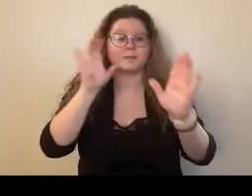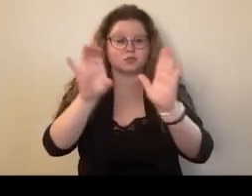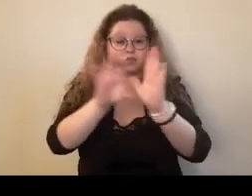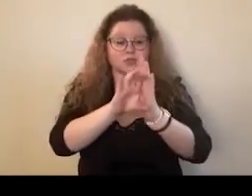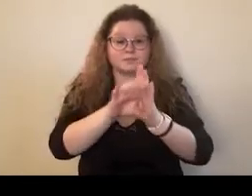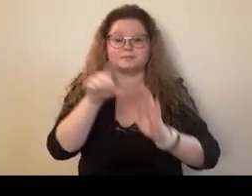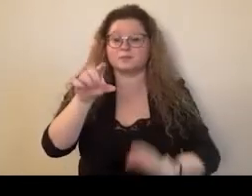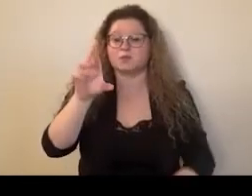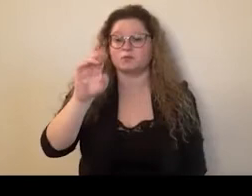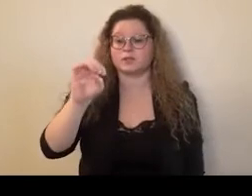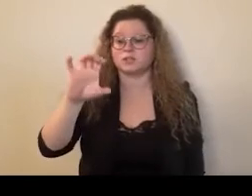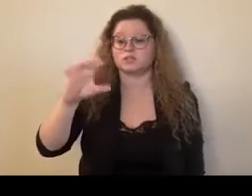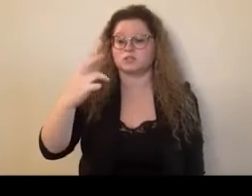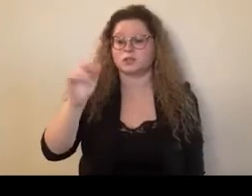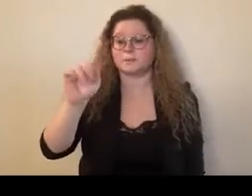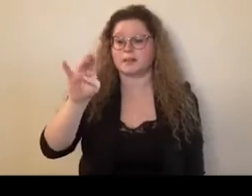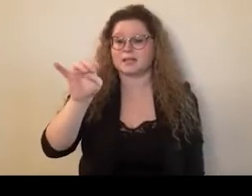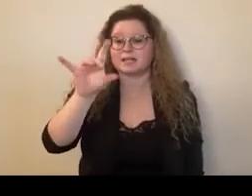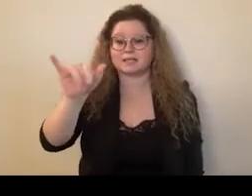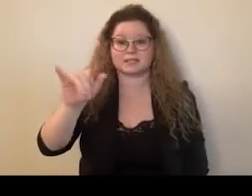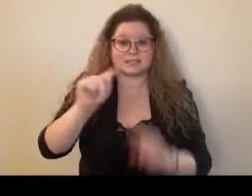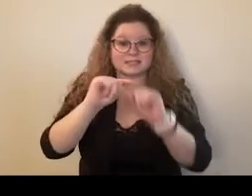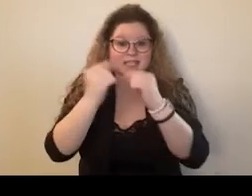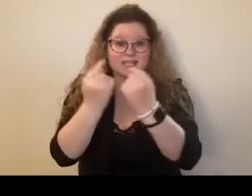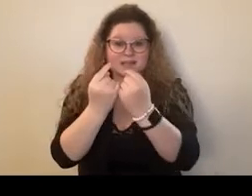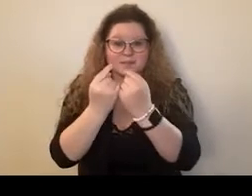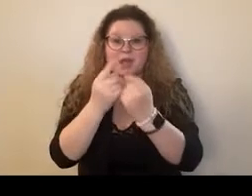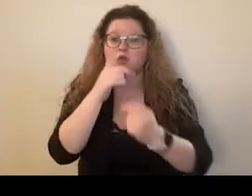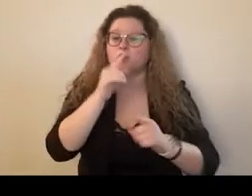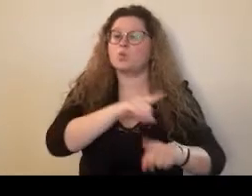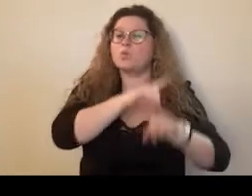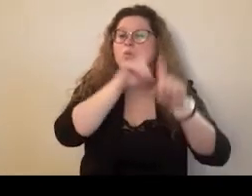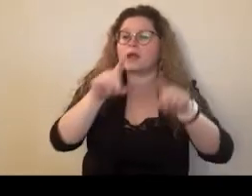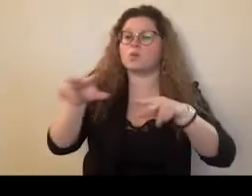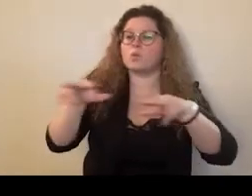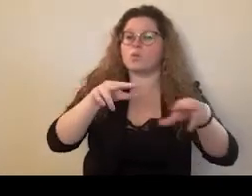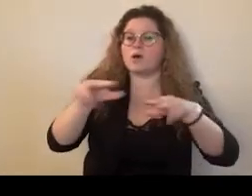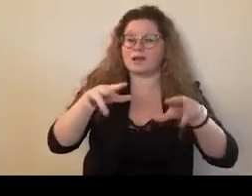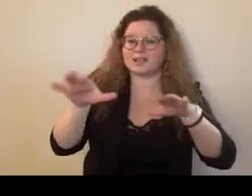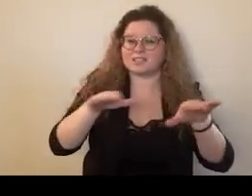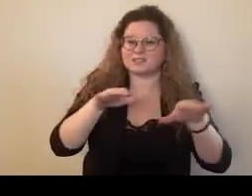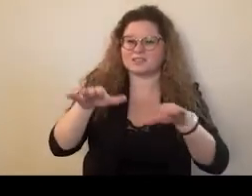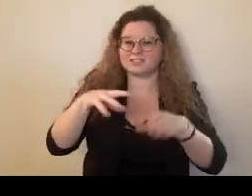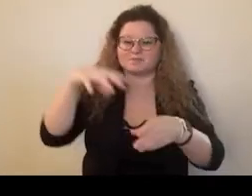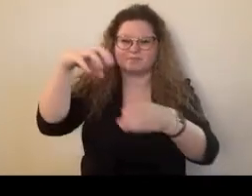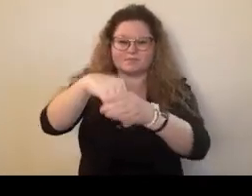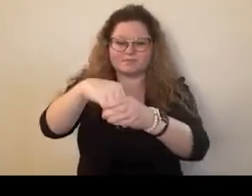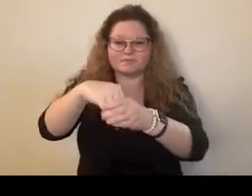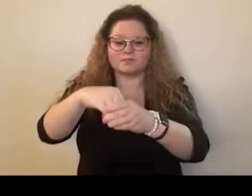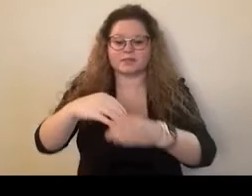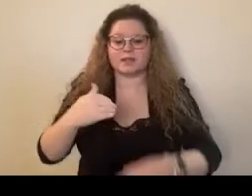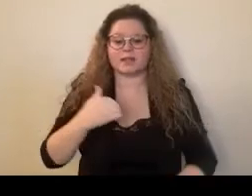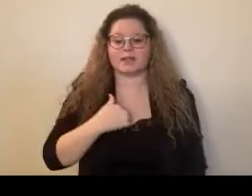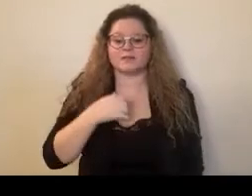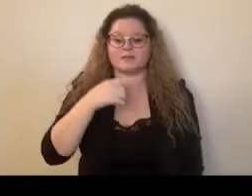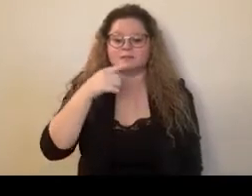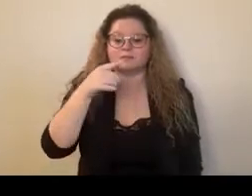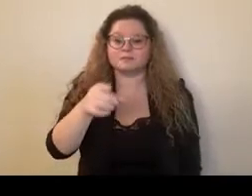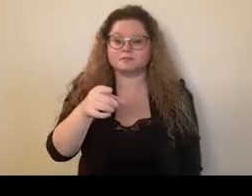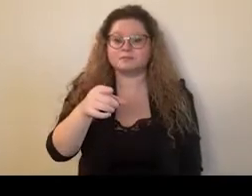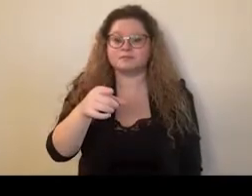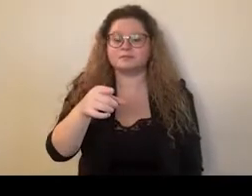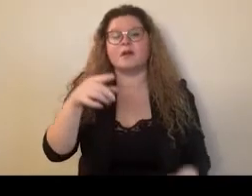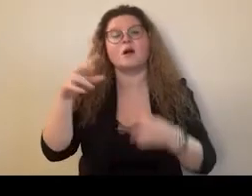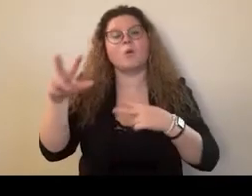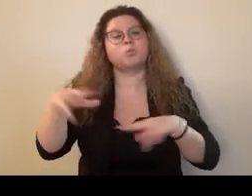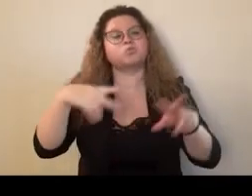and seniors that went for a walk on that day. The picture shows a heavily leafed, glady country